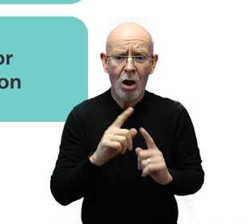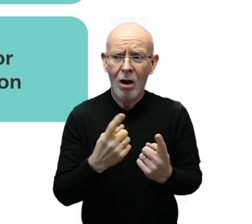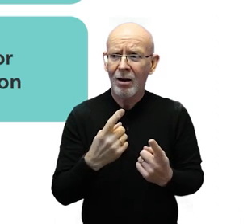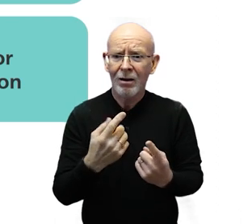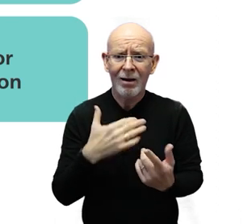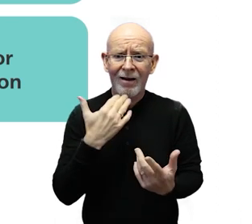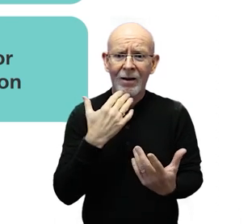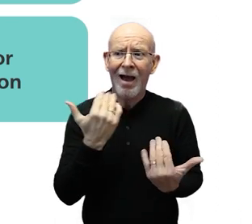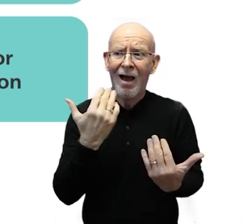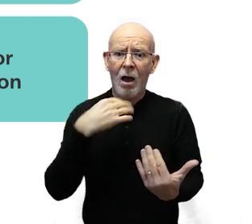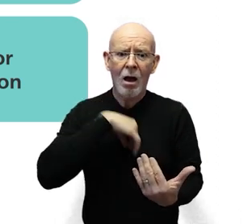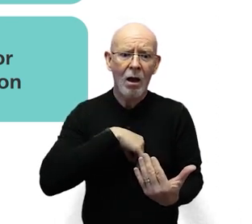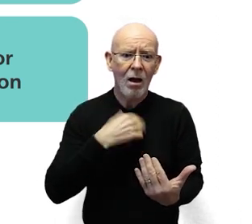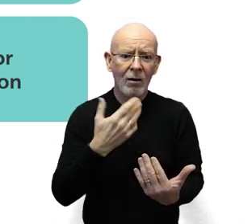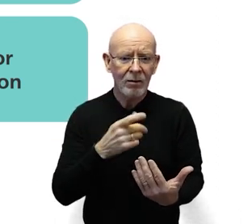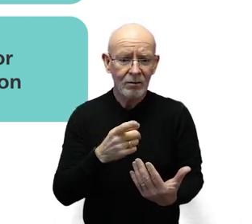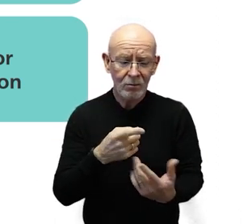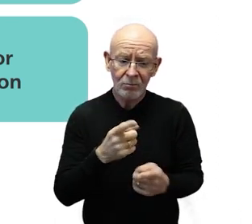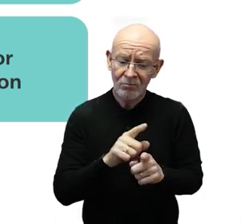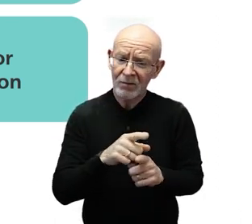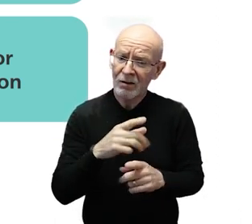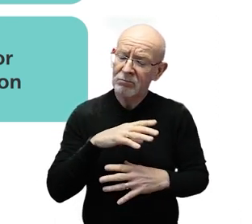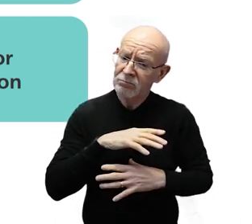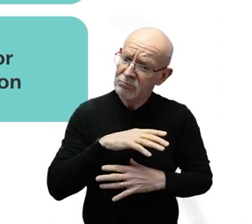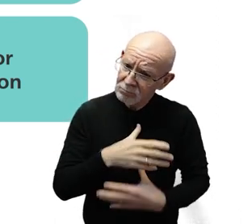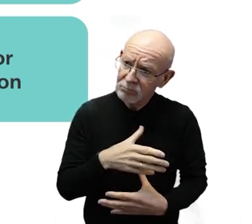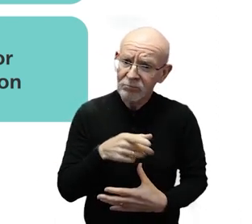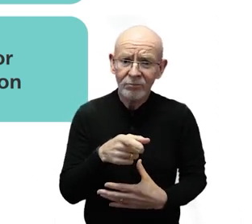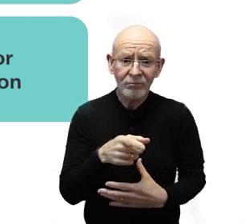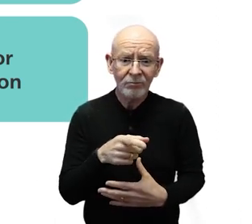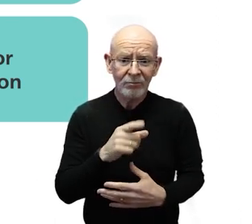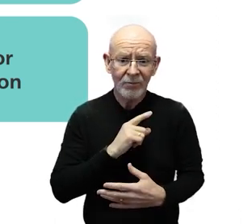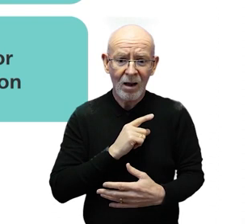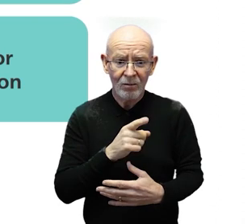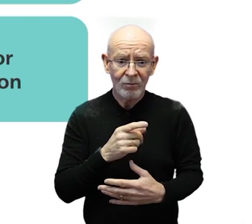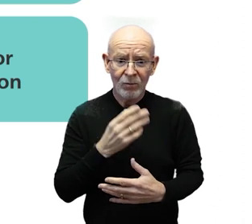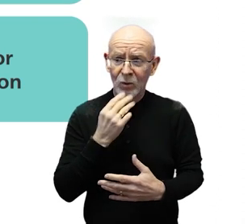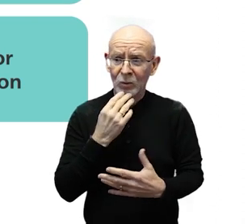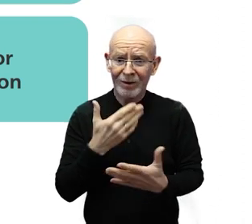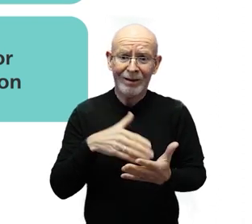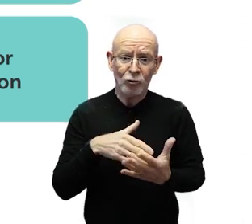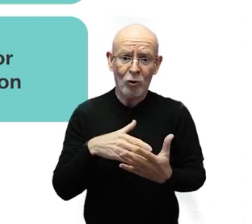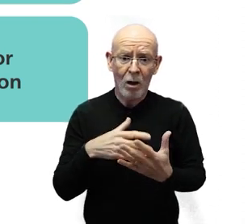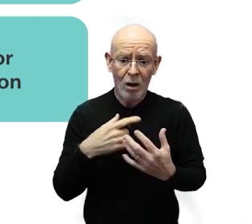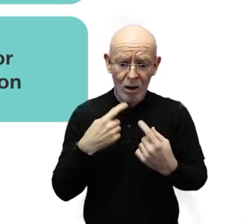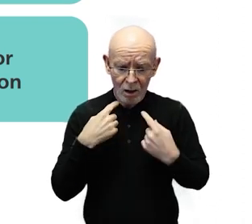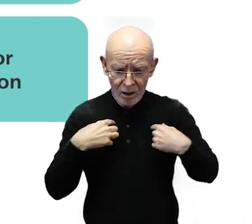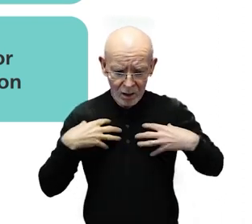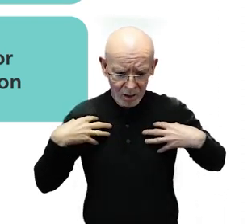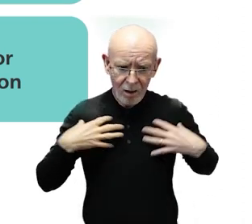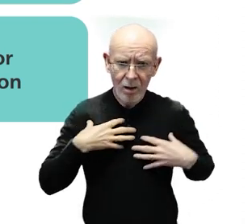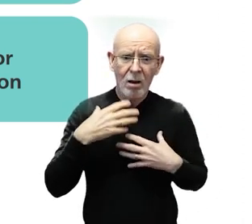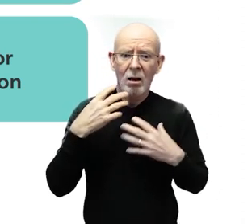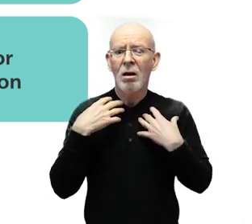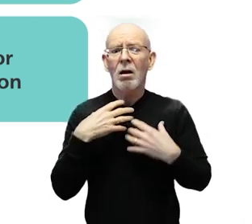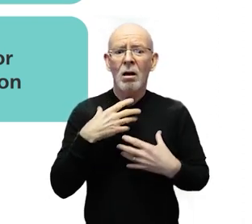breath. Fatigue. You may experience fatigue and low energy levels because you are using extra muscles which aren't designed to help